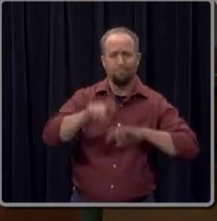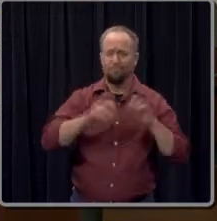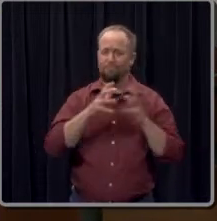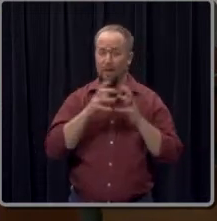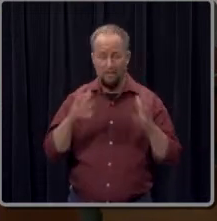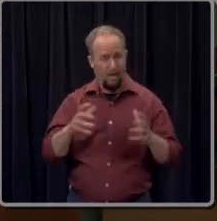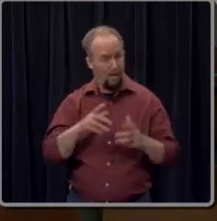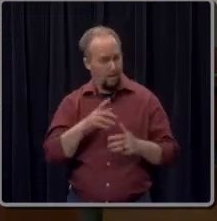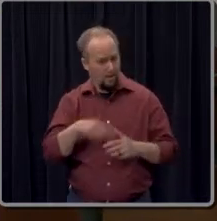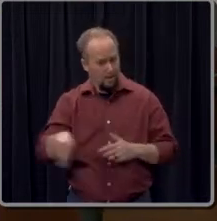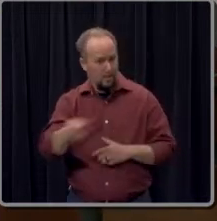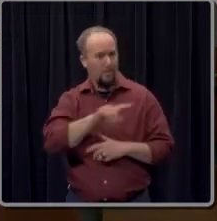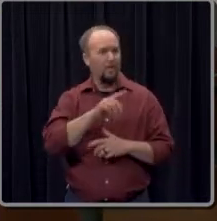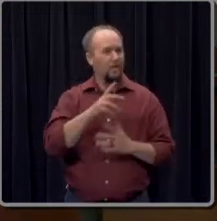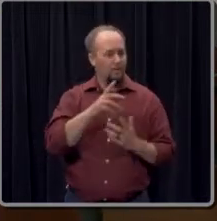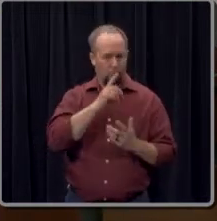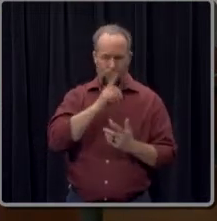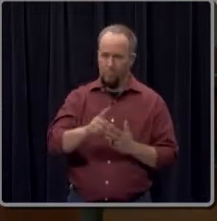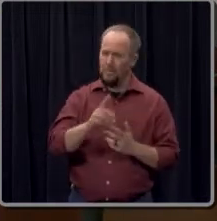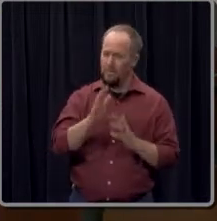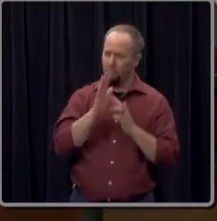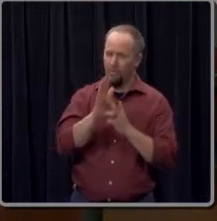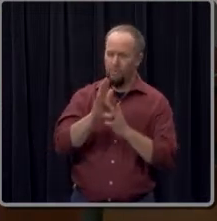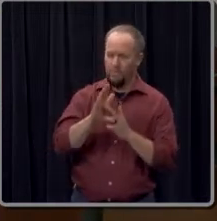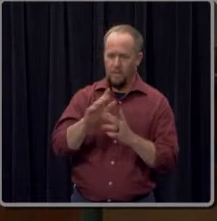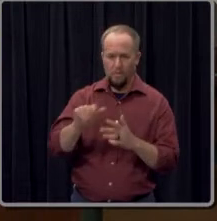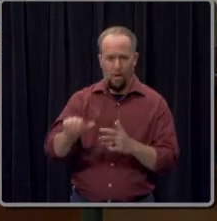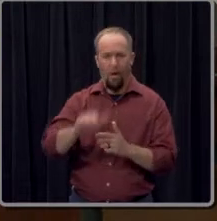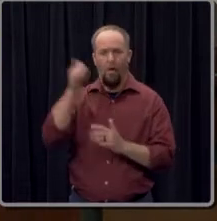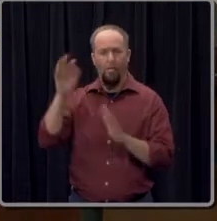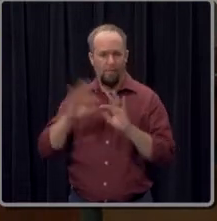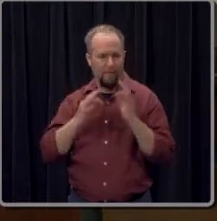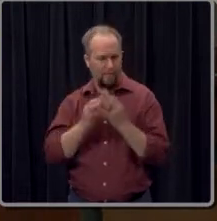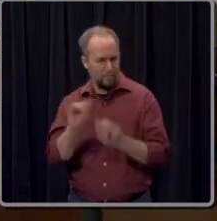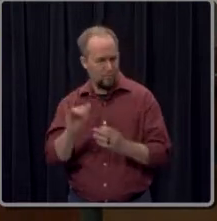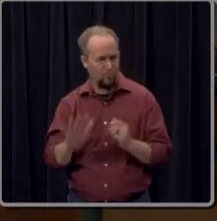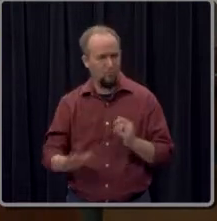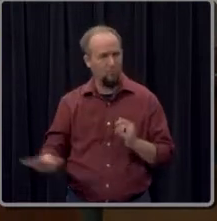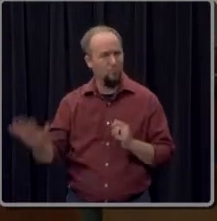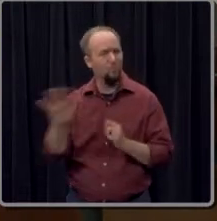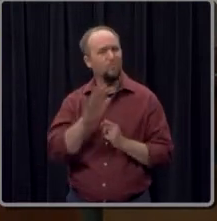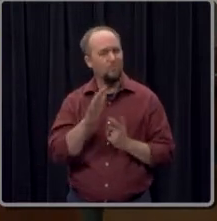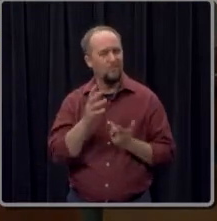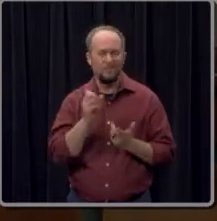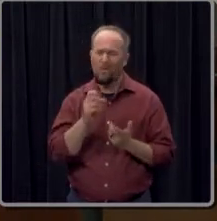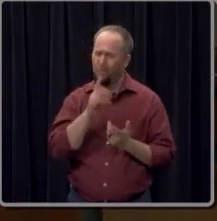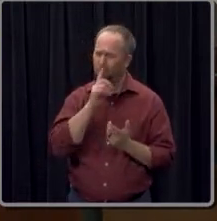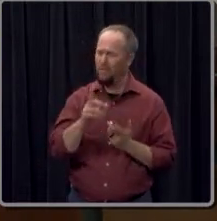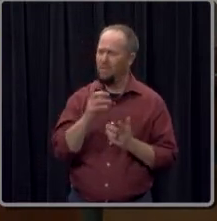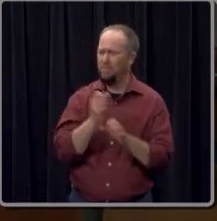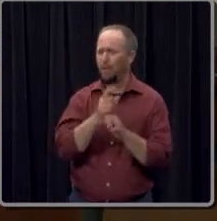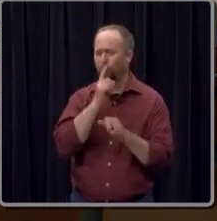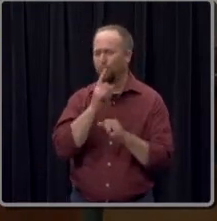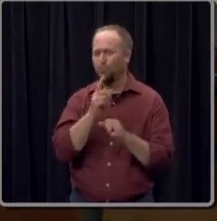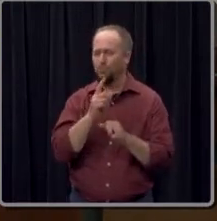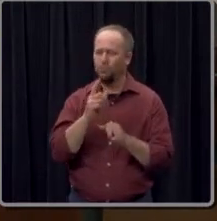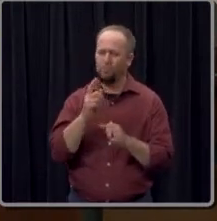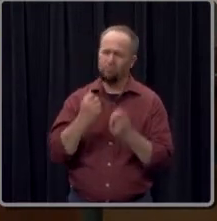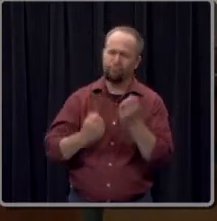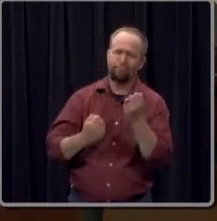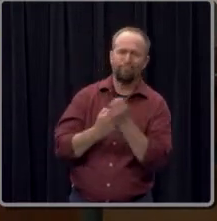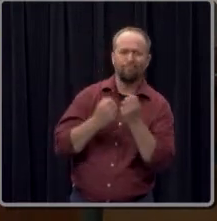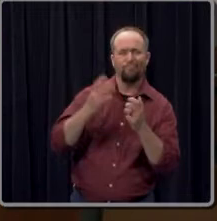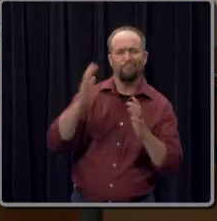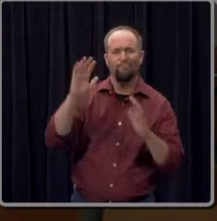and they really represent all the other families across the folks. And so I want to make sure I shout out for you all